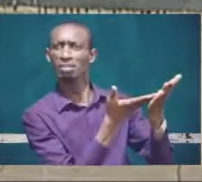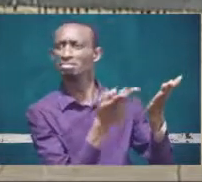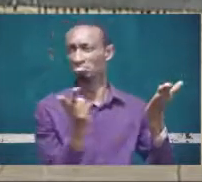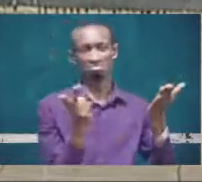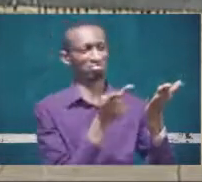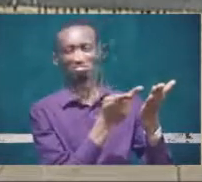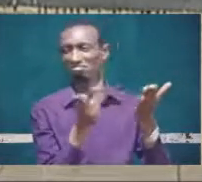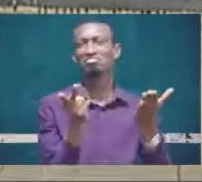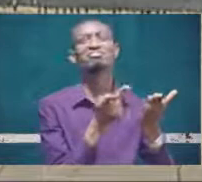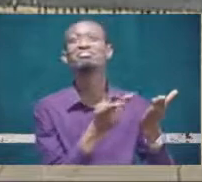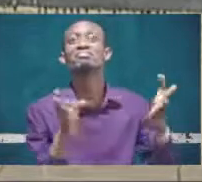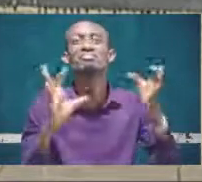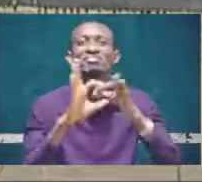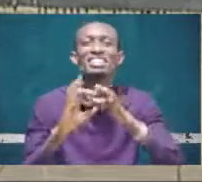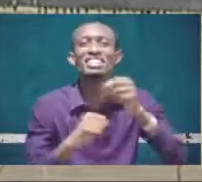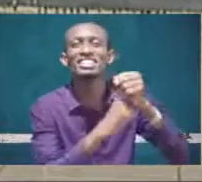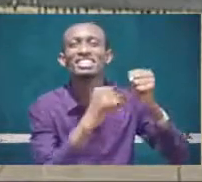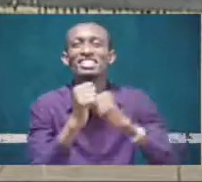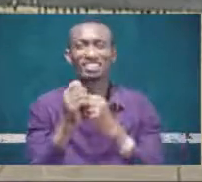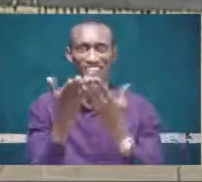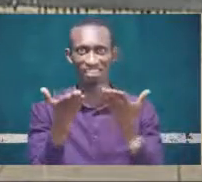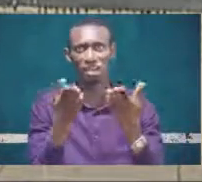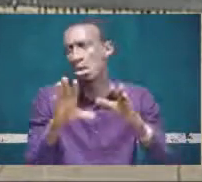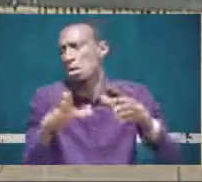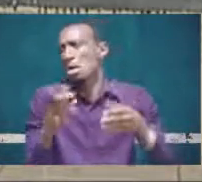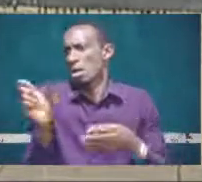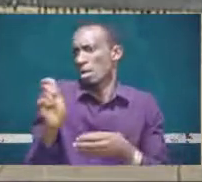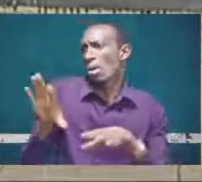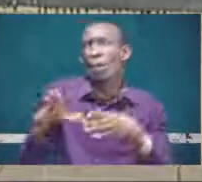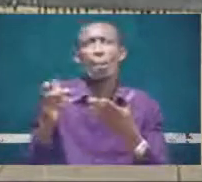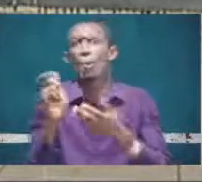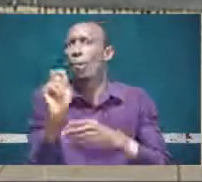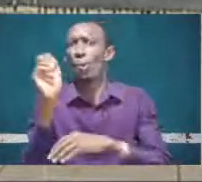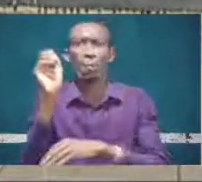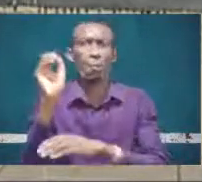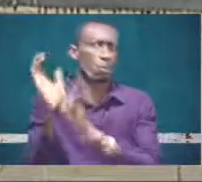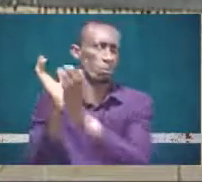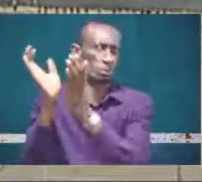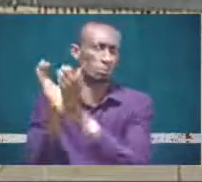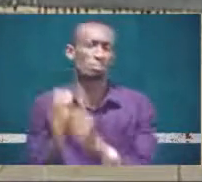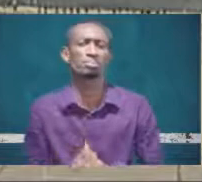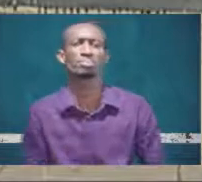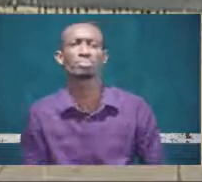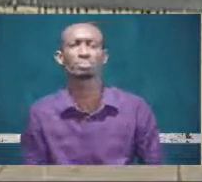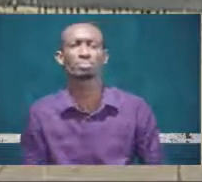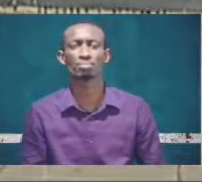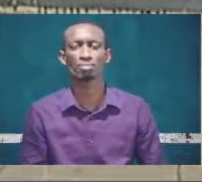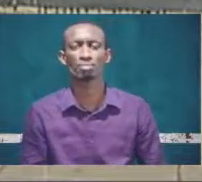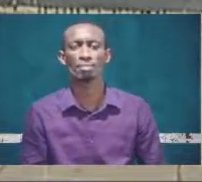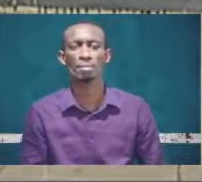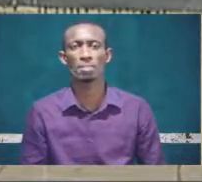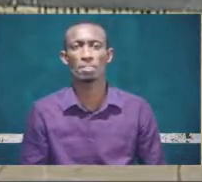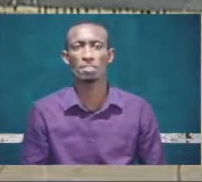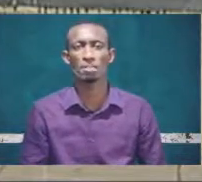be complementary goods, a pen or a pencil. So the demand for one increases